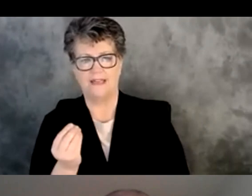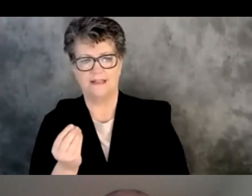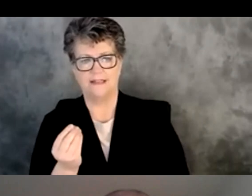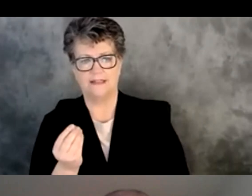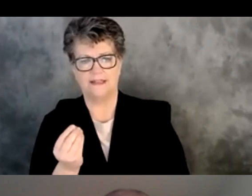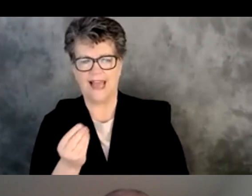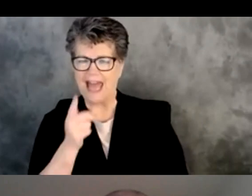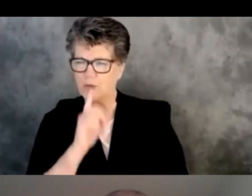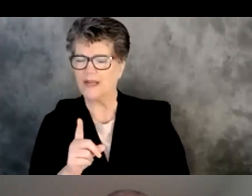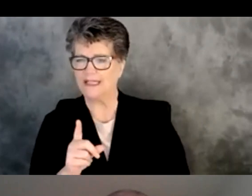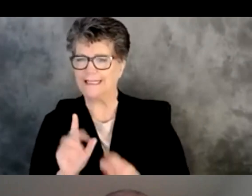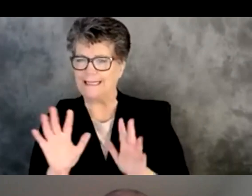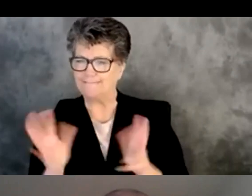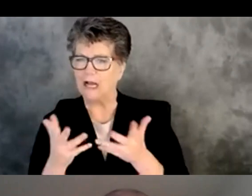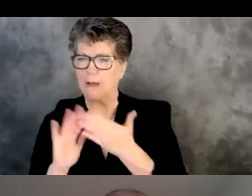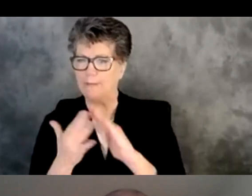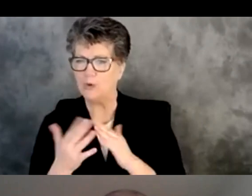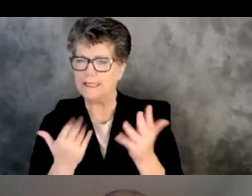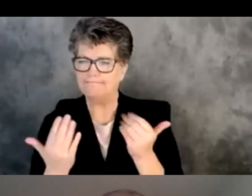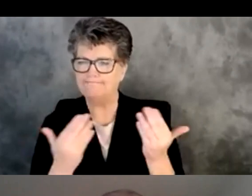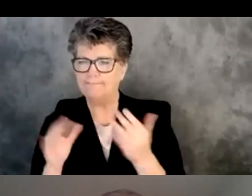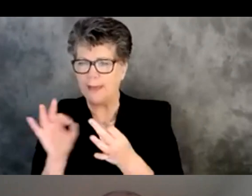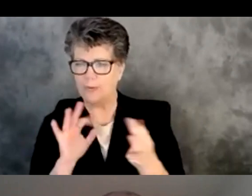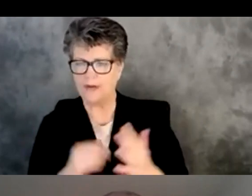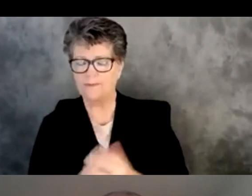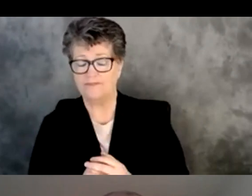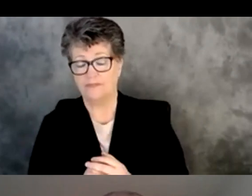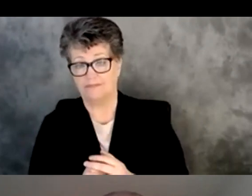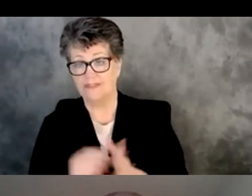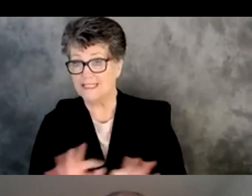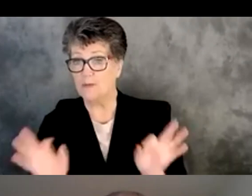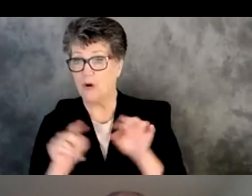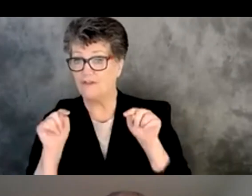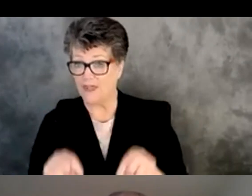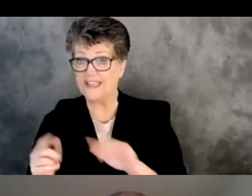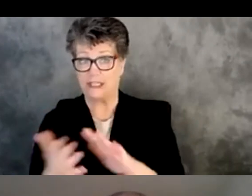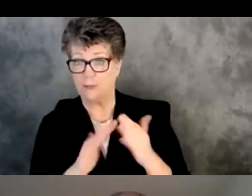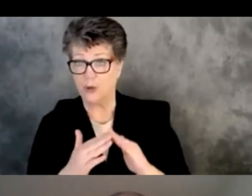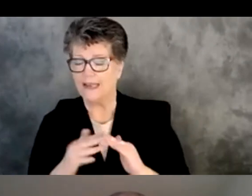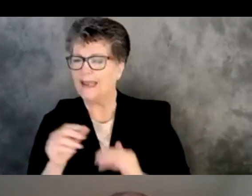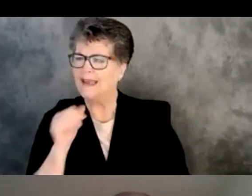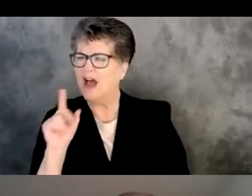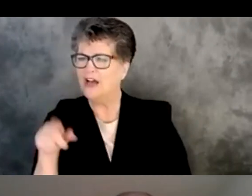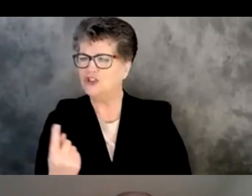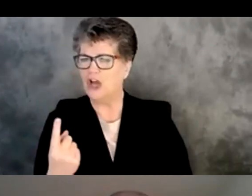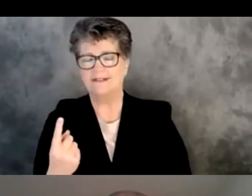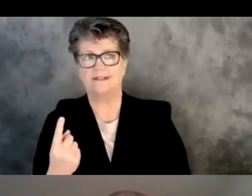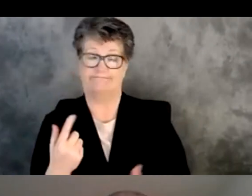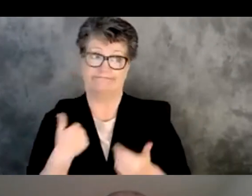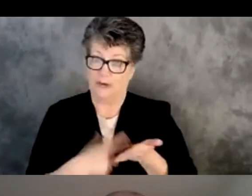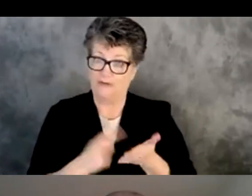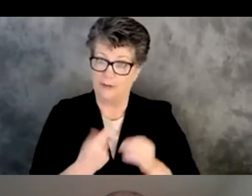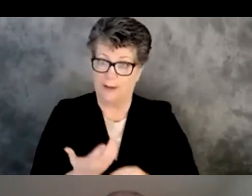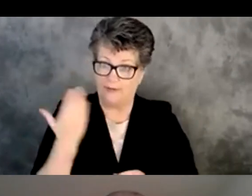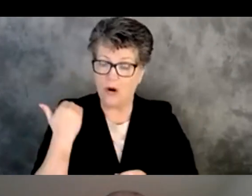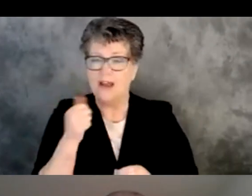and really get the community's input. It's really important for this community to not just, as we've talked about